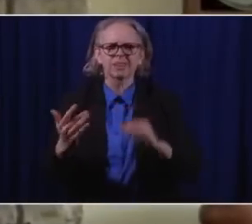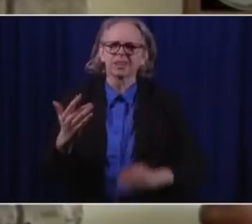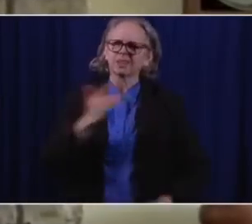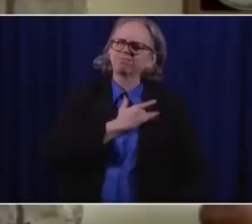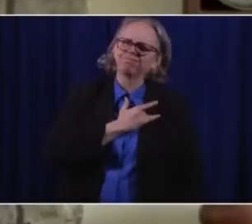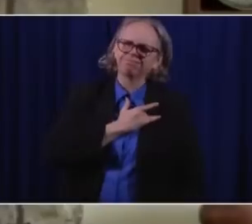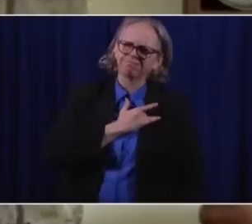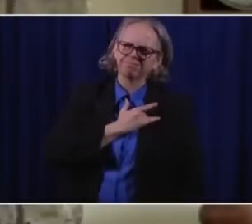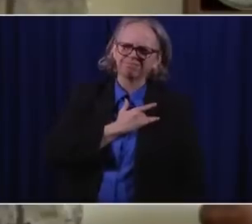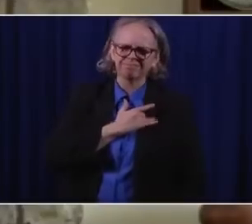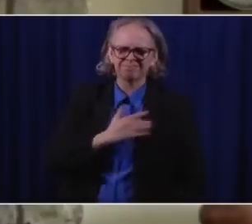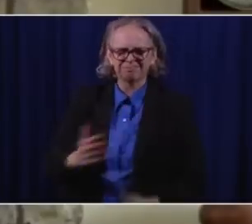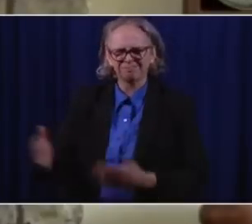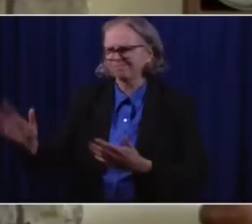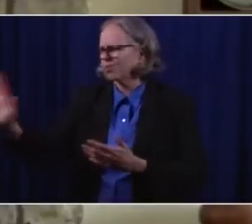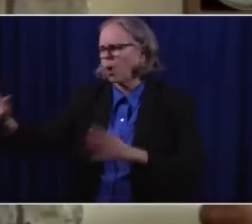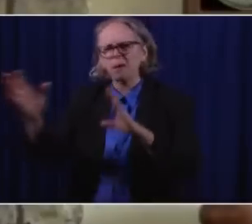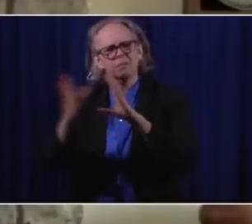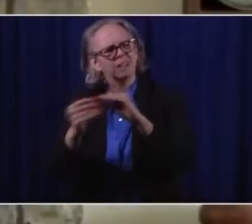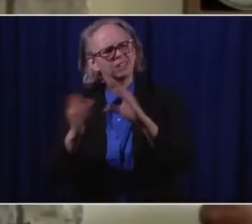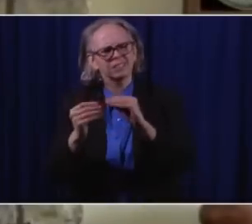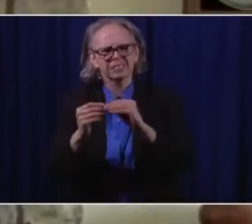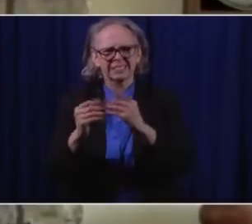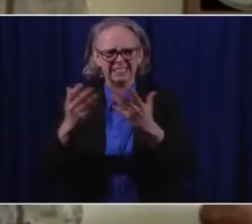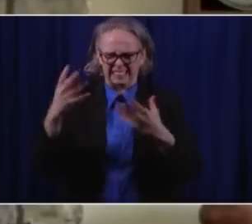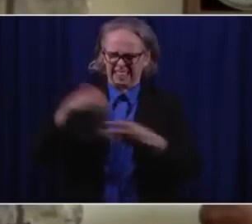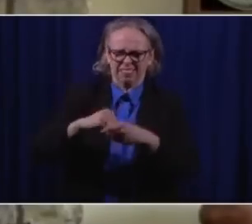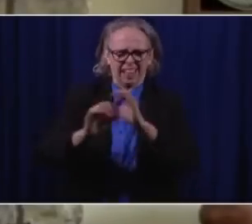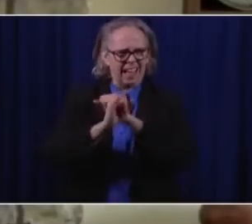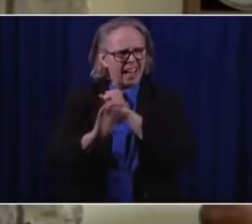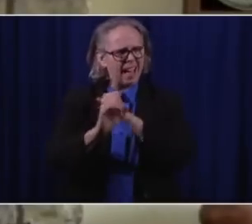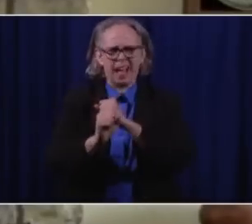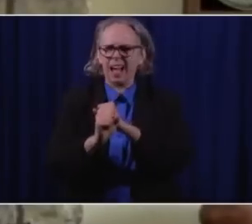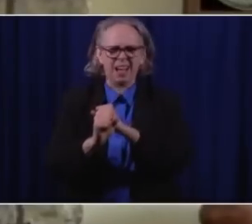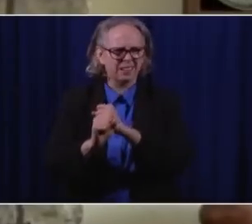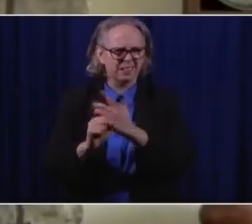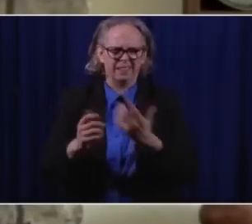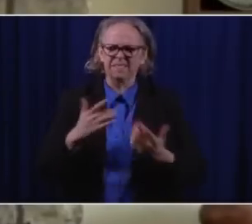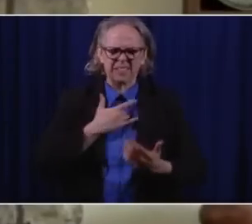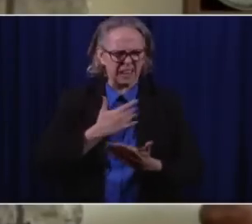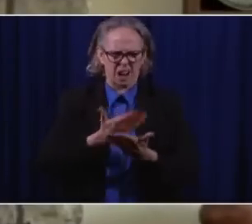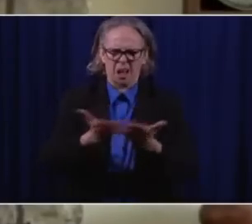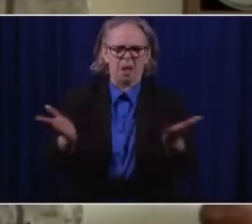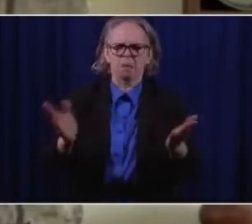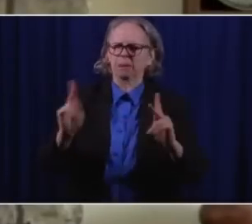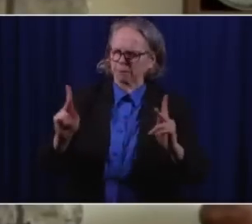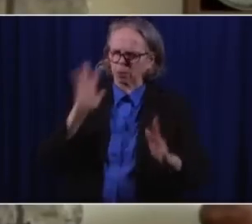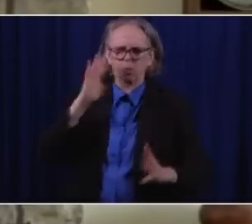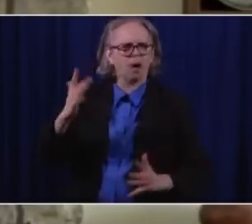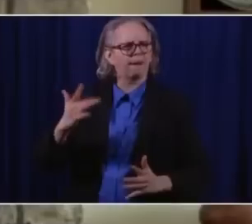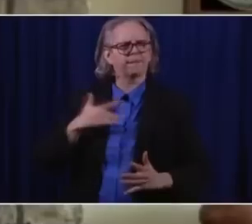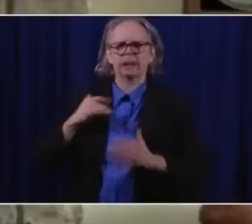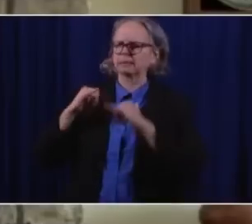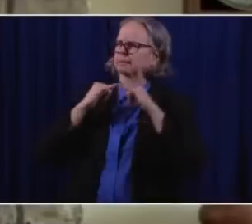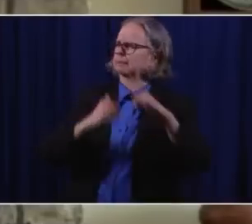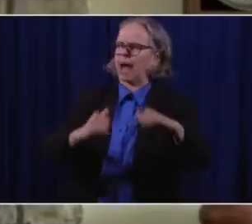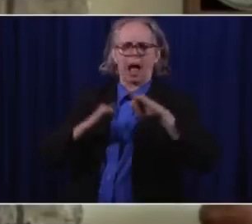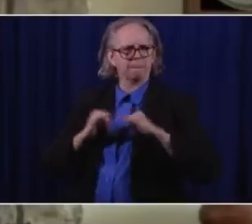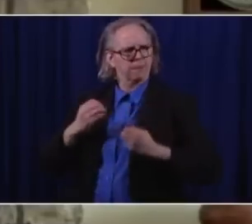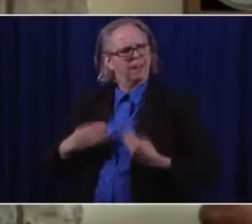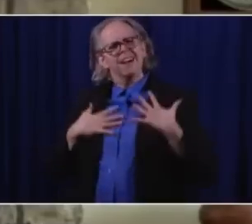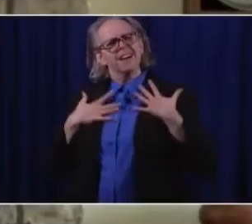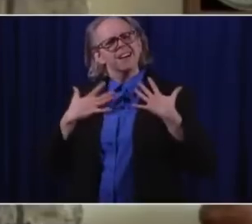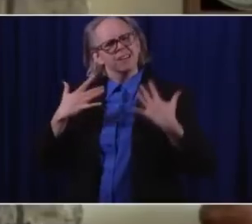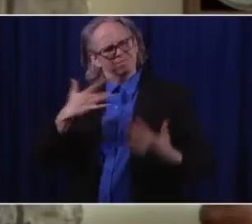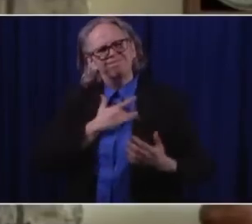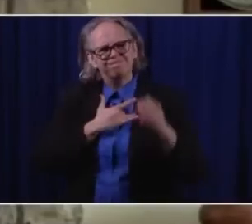The message on the ad, I think, is something that will resonate with all Ohioans, and we appreciate this very